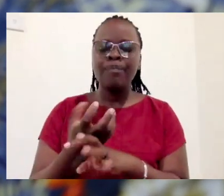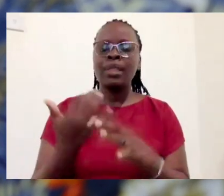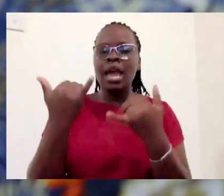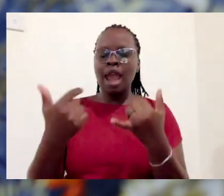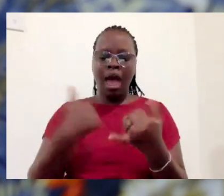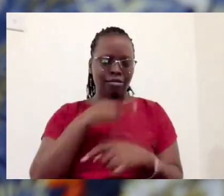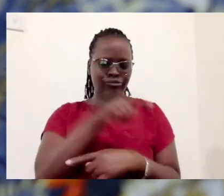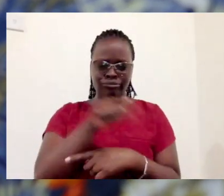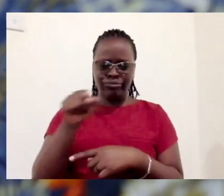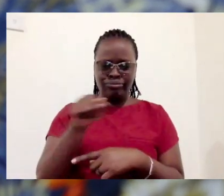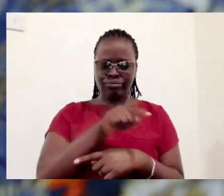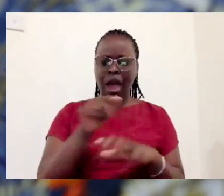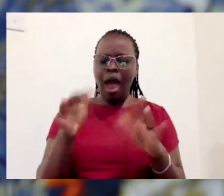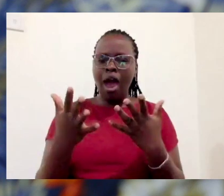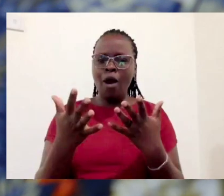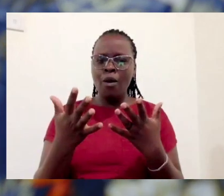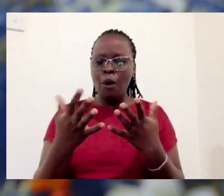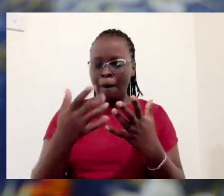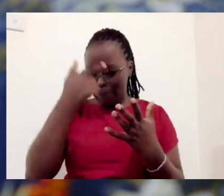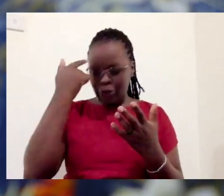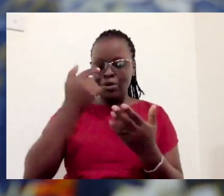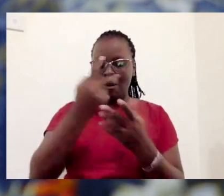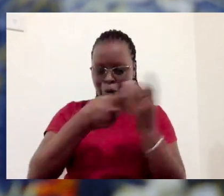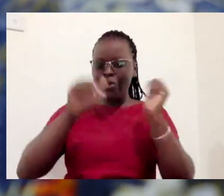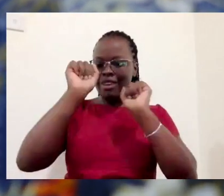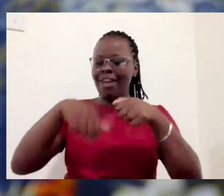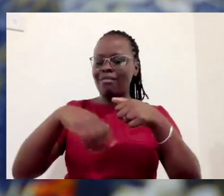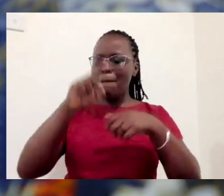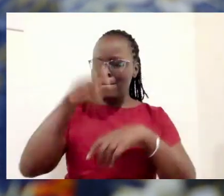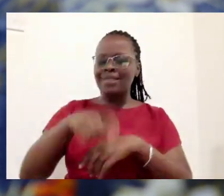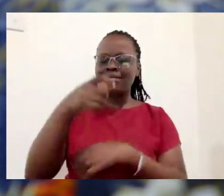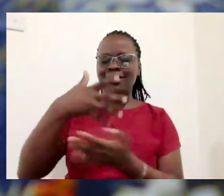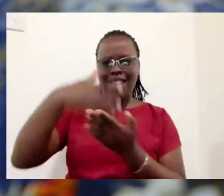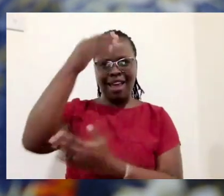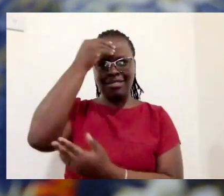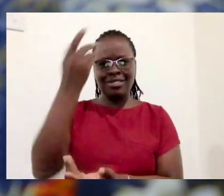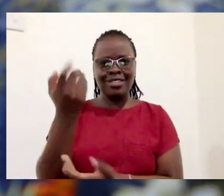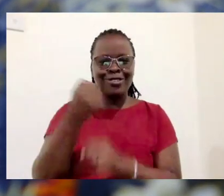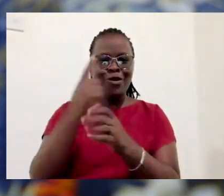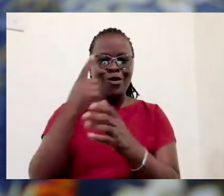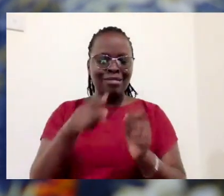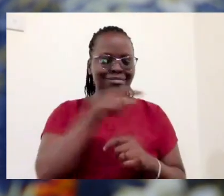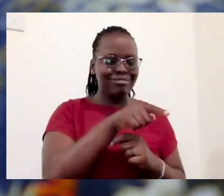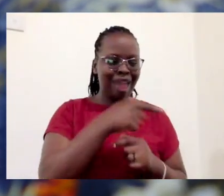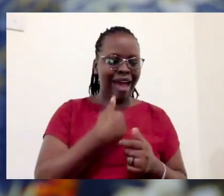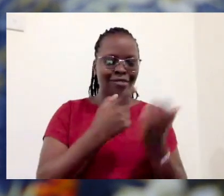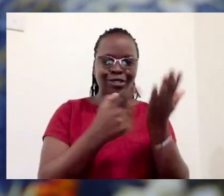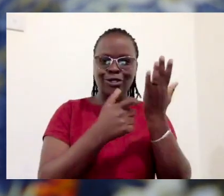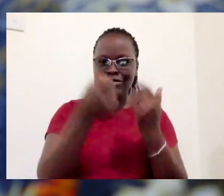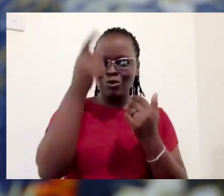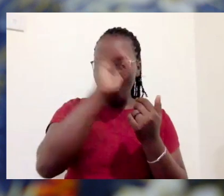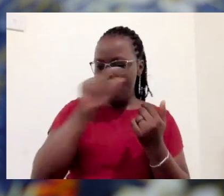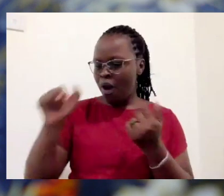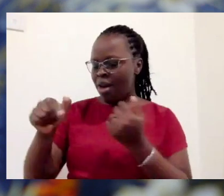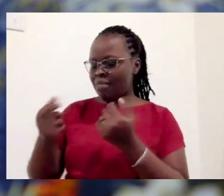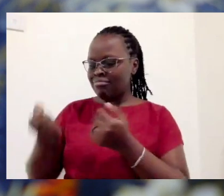challenging for them. So now you have to find a way to make sure that these two students will both get something at the end of your class. Even if you're